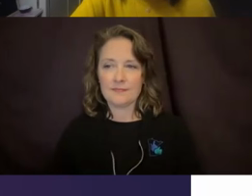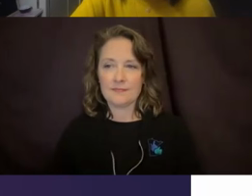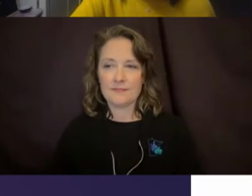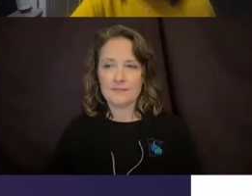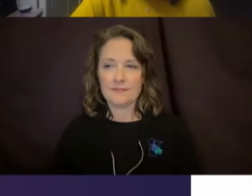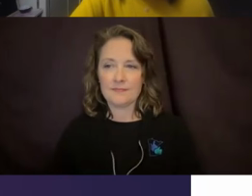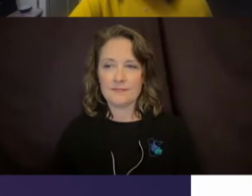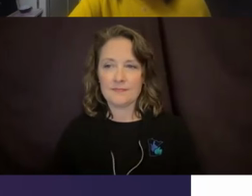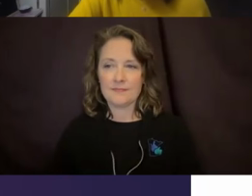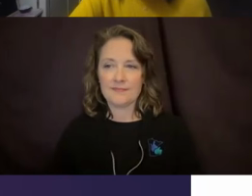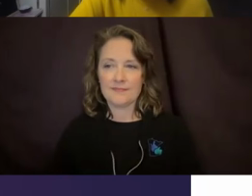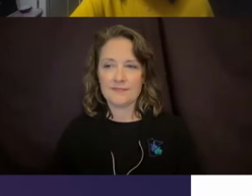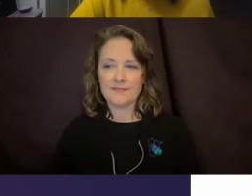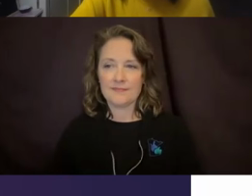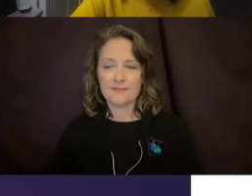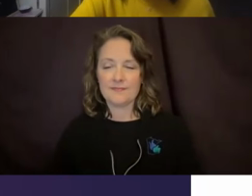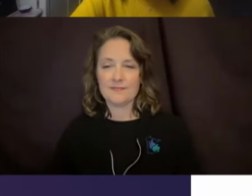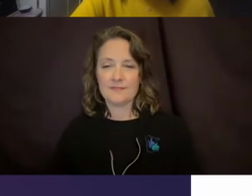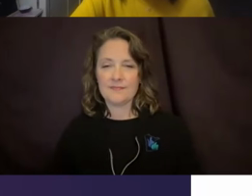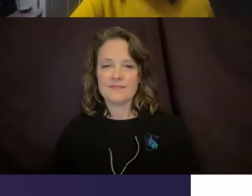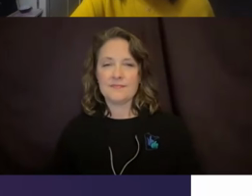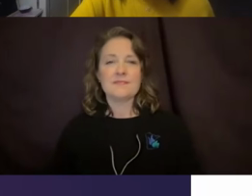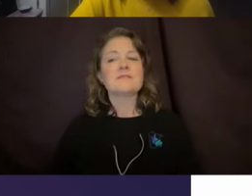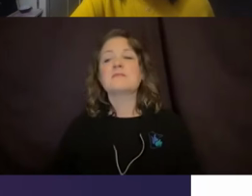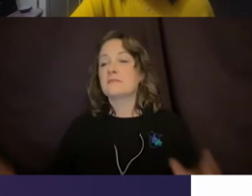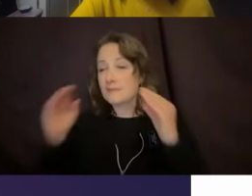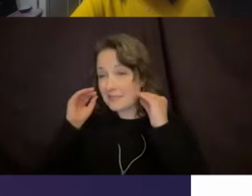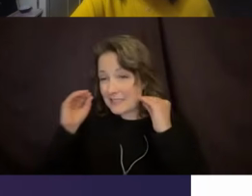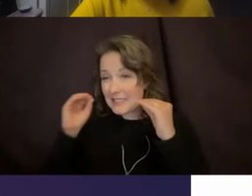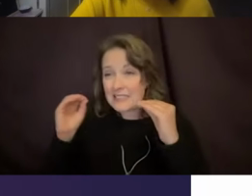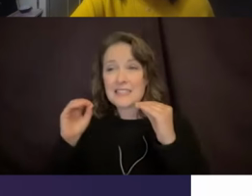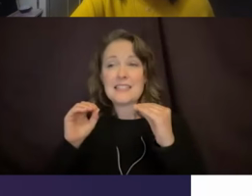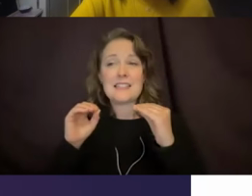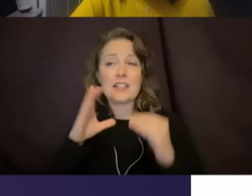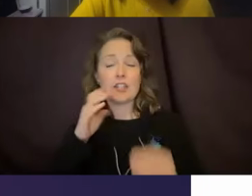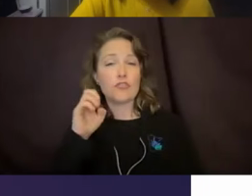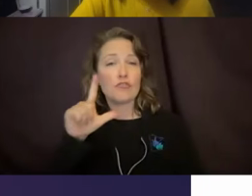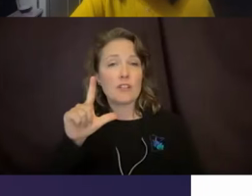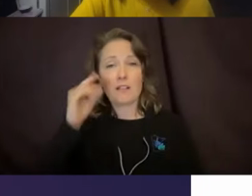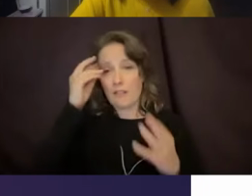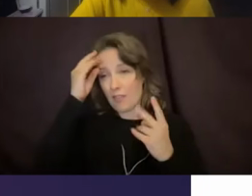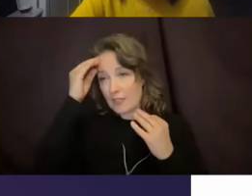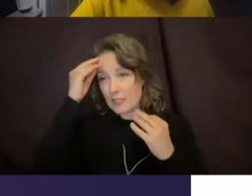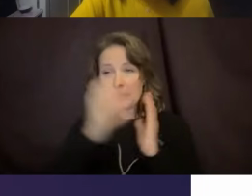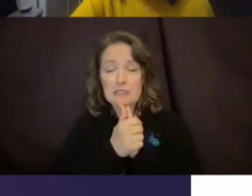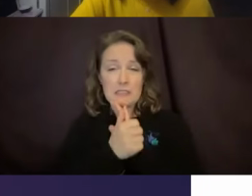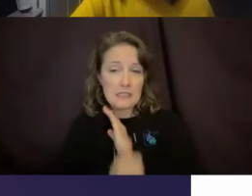Thinking, teaching critical thinking skills, fostering discernment.